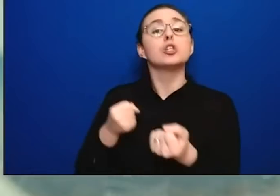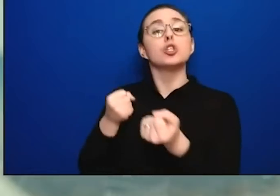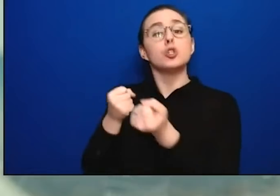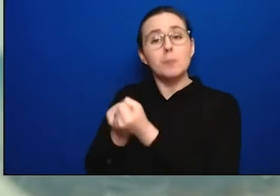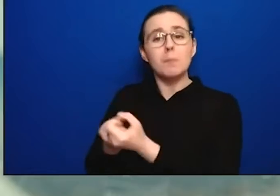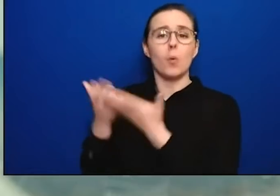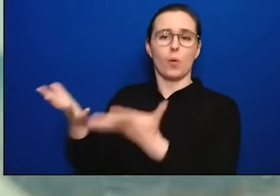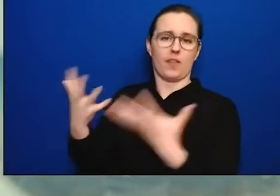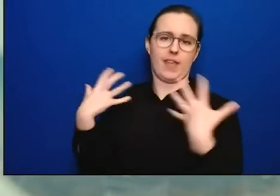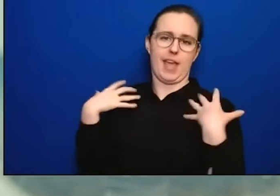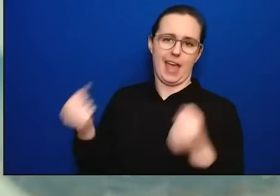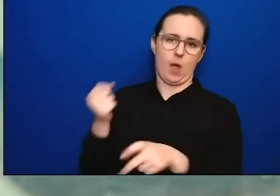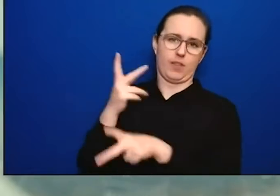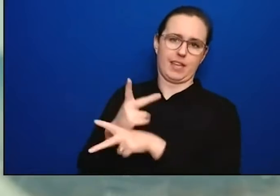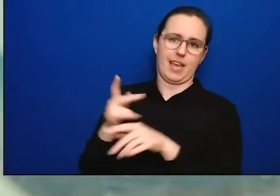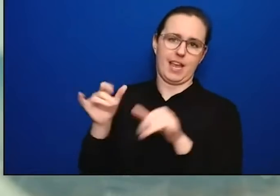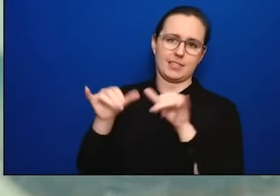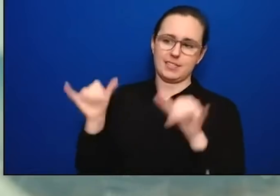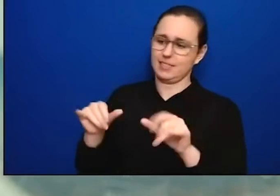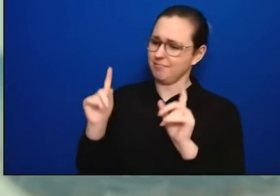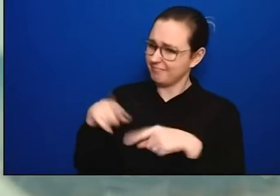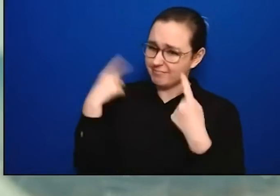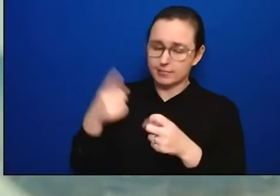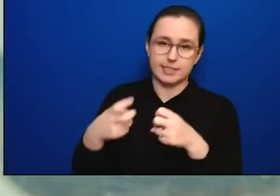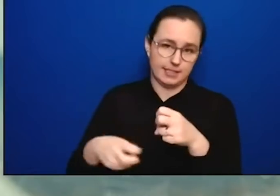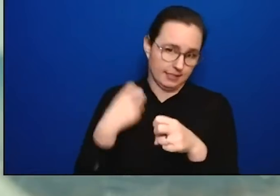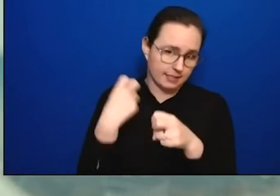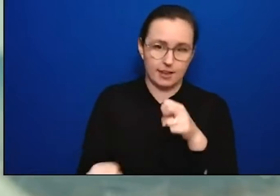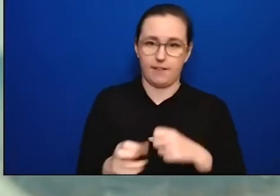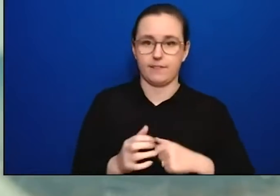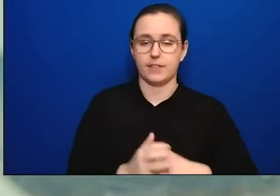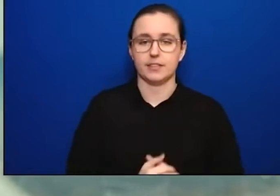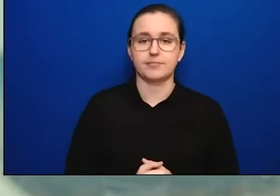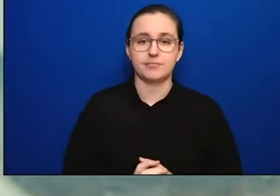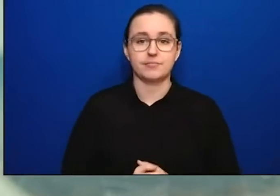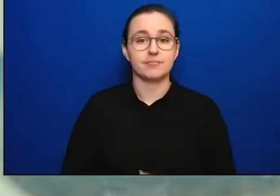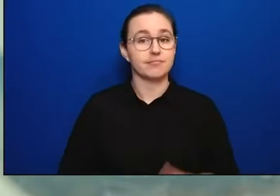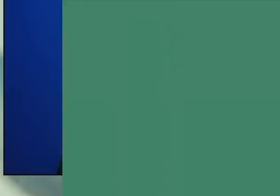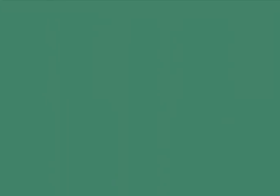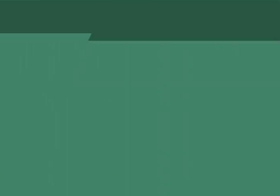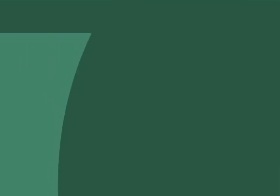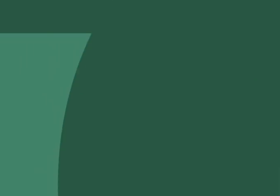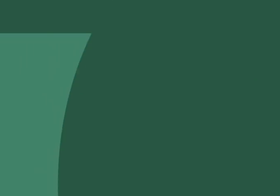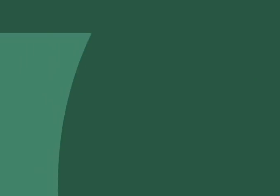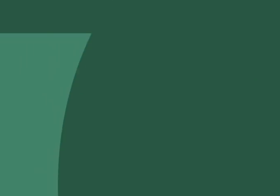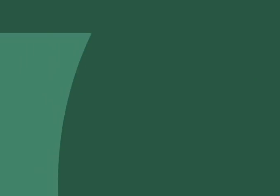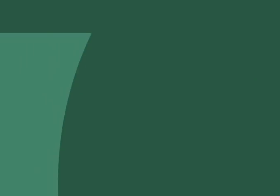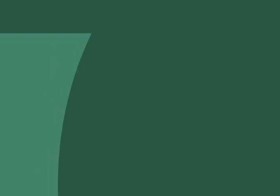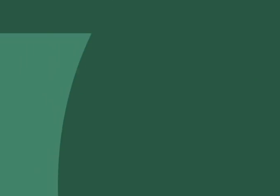to support our healthcare system in difficult times. And with that, we're happy to take your questions.